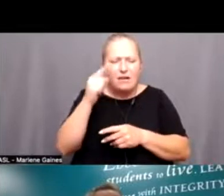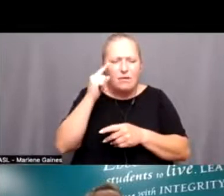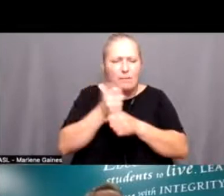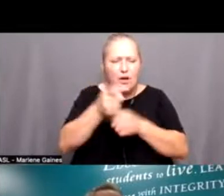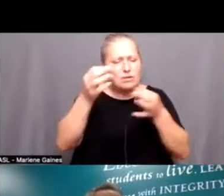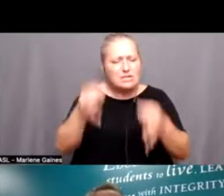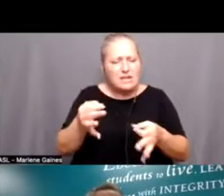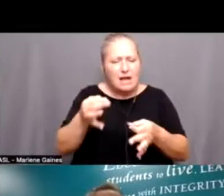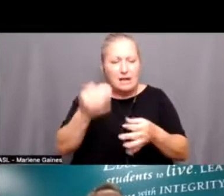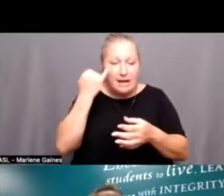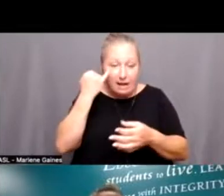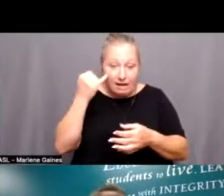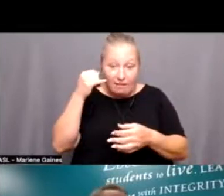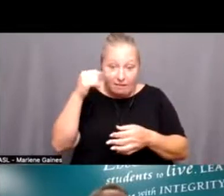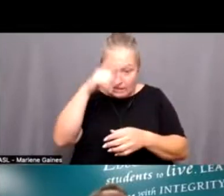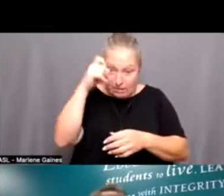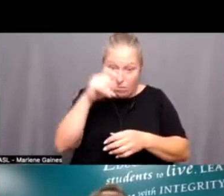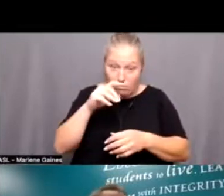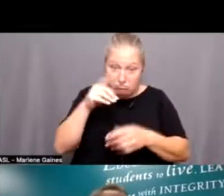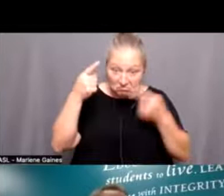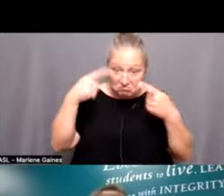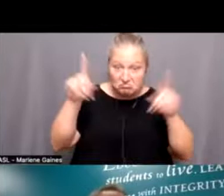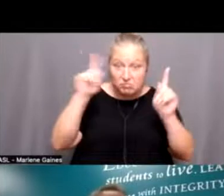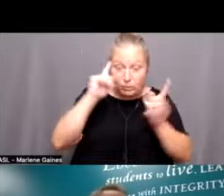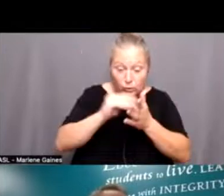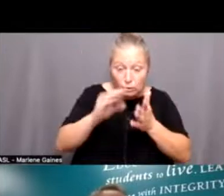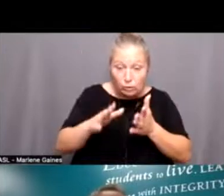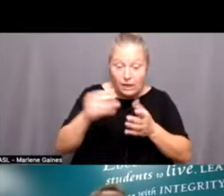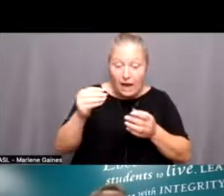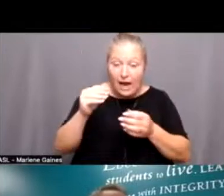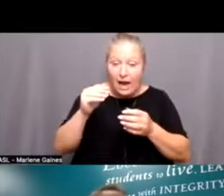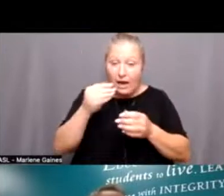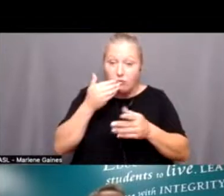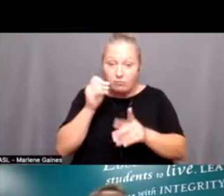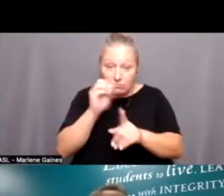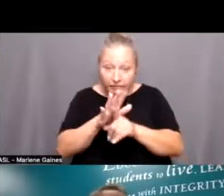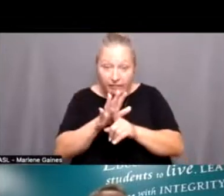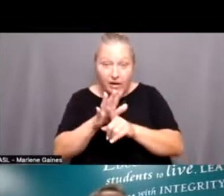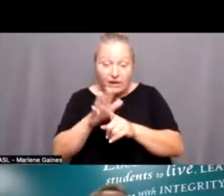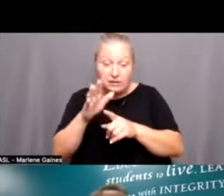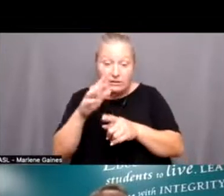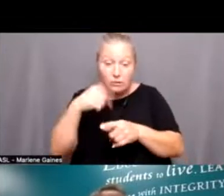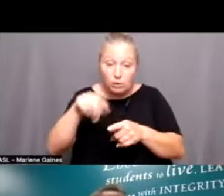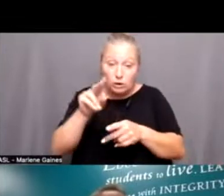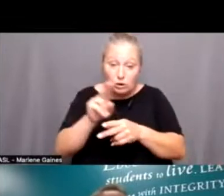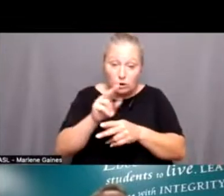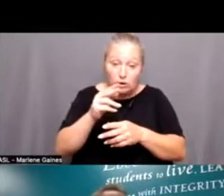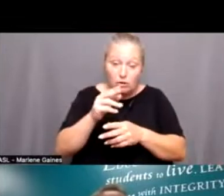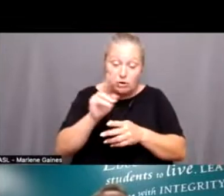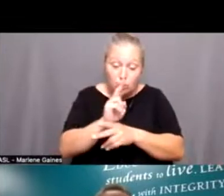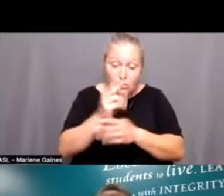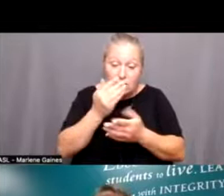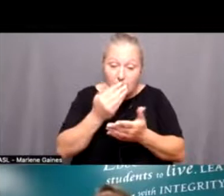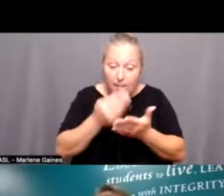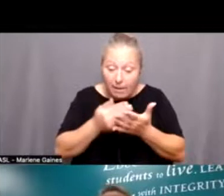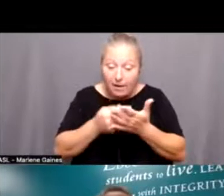a success for students, and how effective, I guess, we used the funds and made progress for